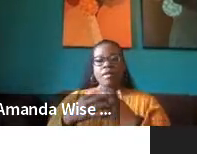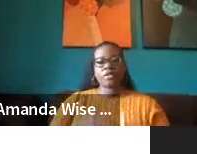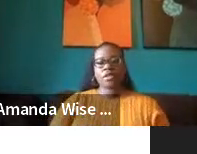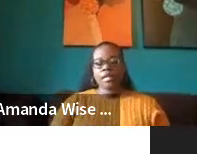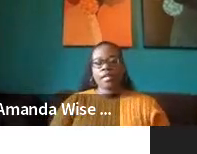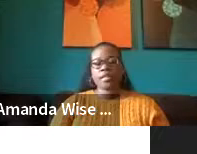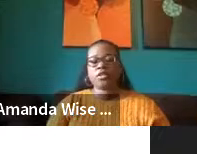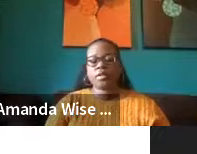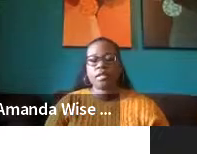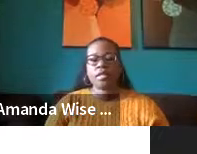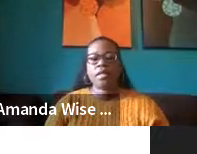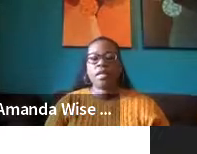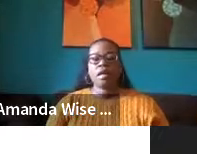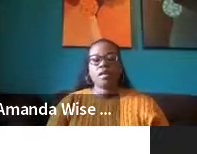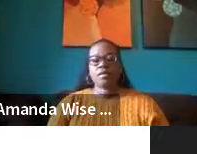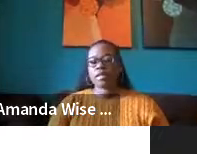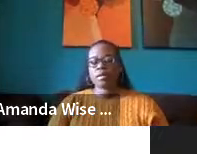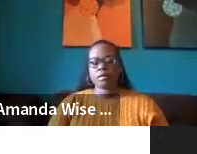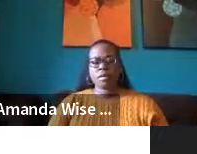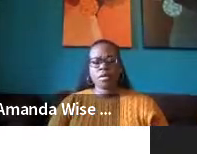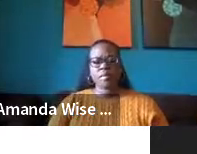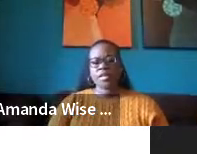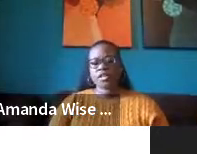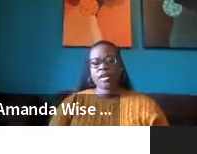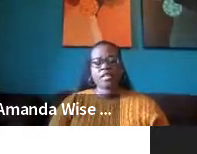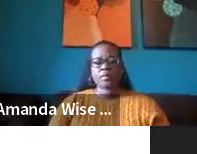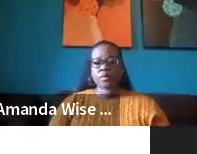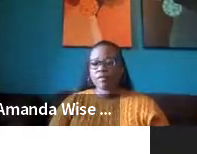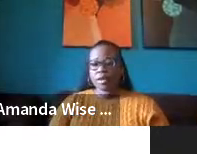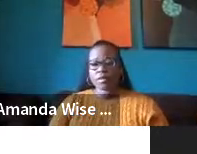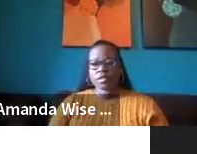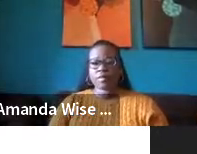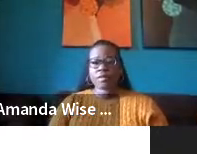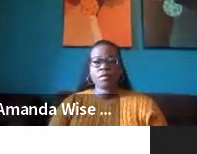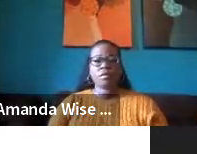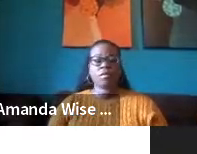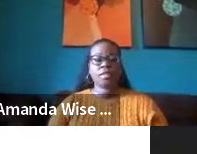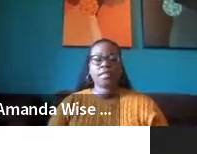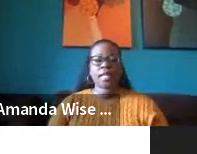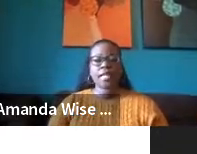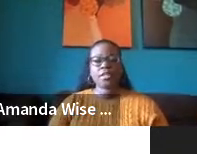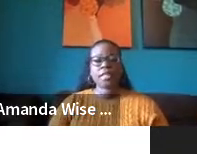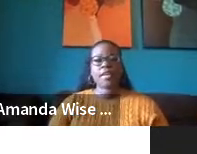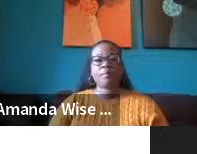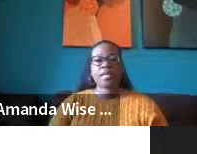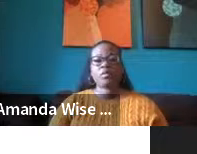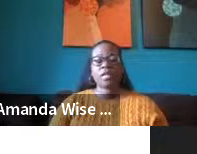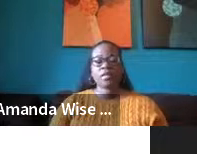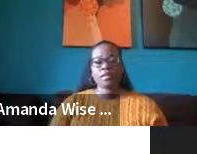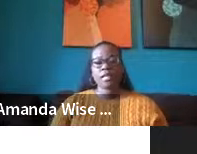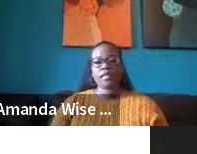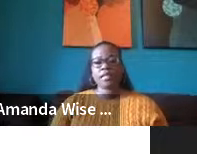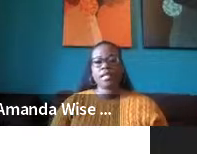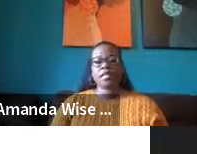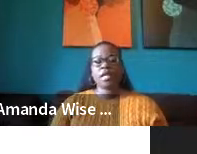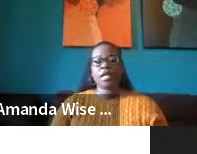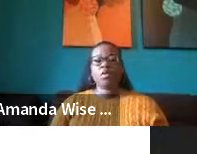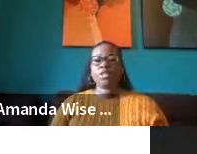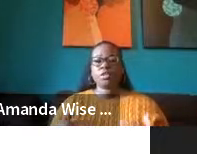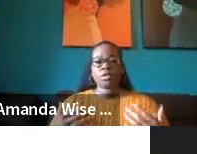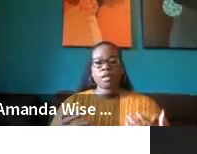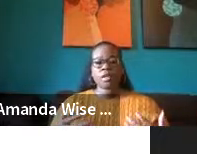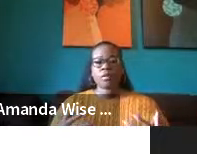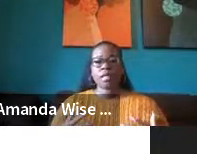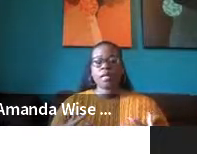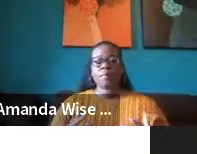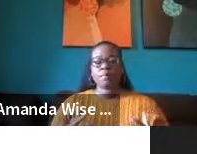your pedagogy, etc. Also, you want to make sure you have some great photos of you, such as a headshot, because one of the things is